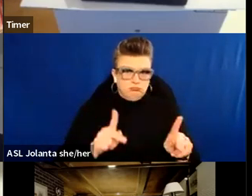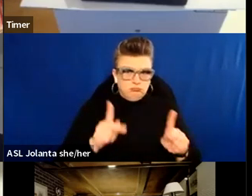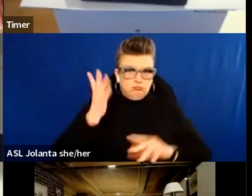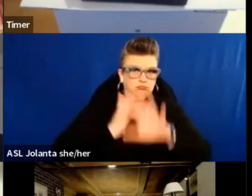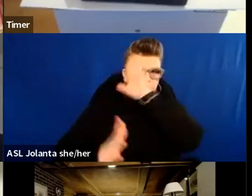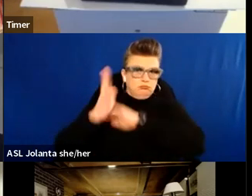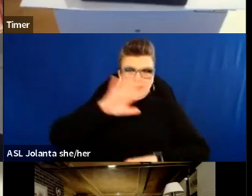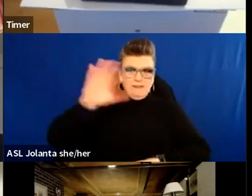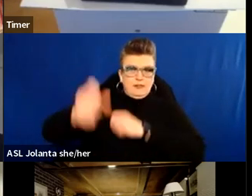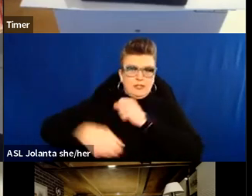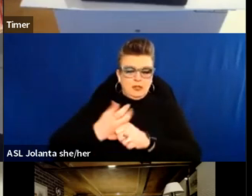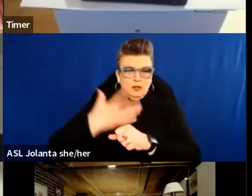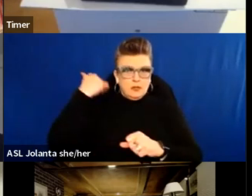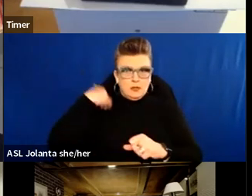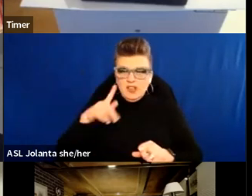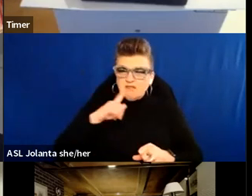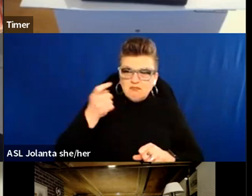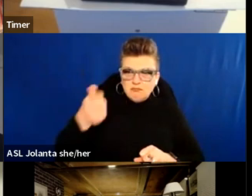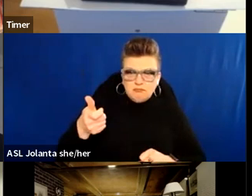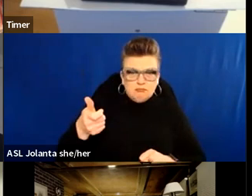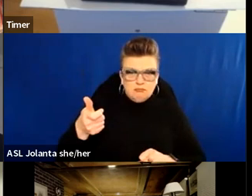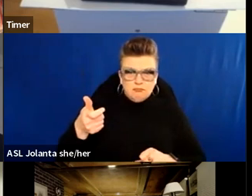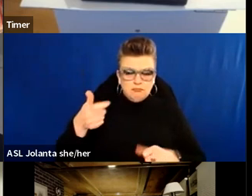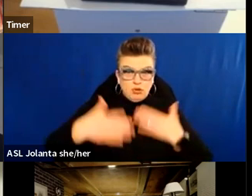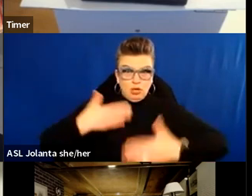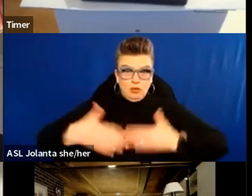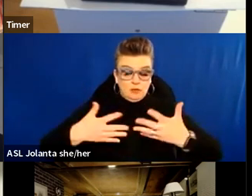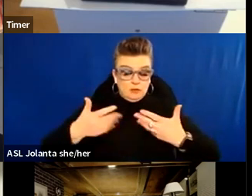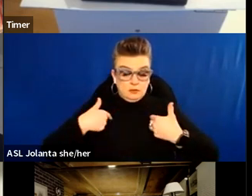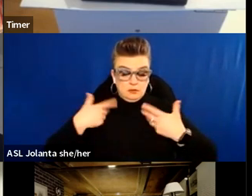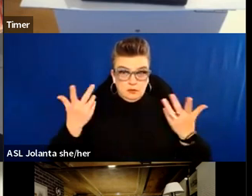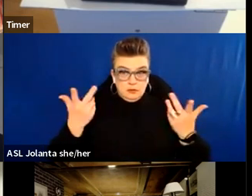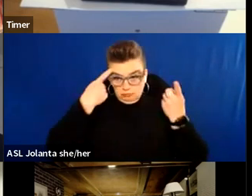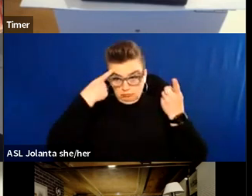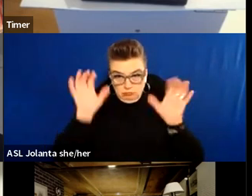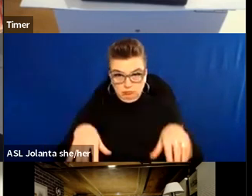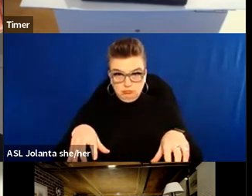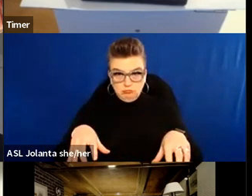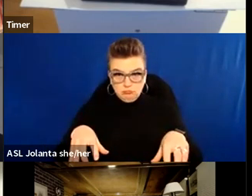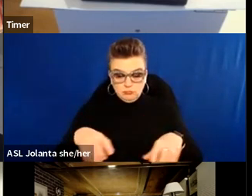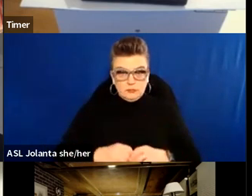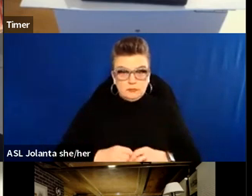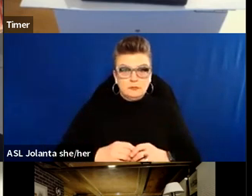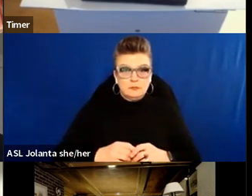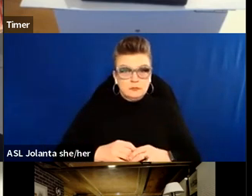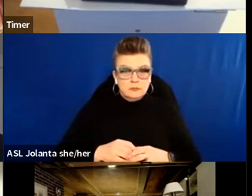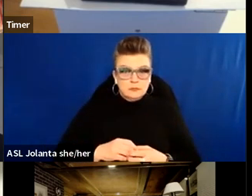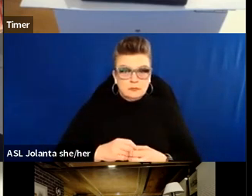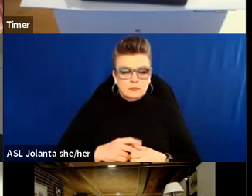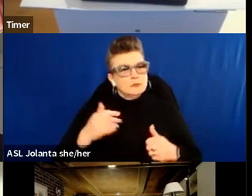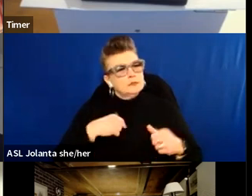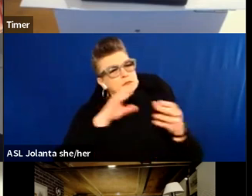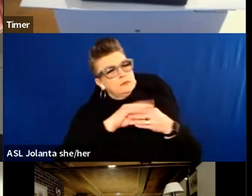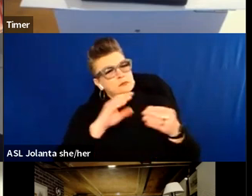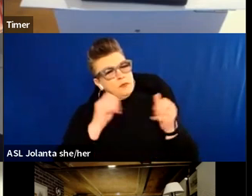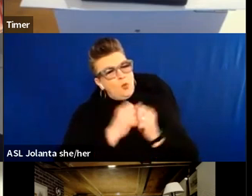been so little progress that it's un unbelievable to me and i talk to my former students